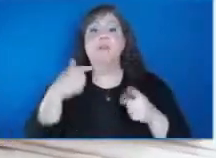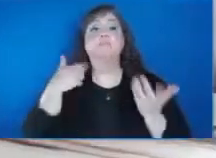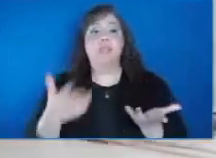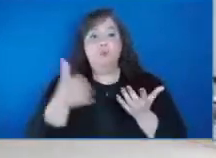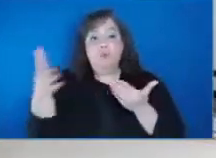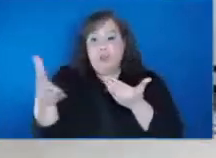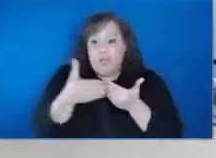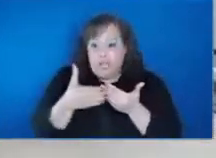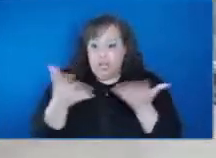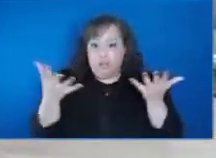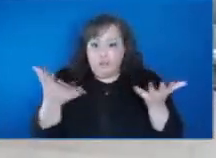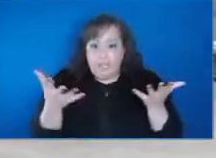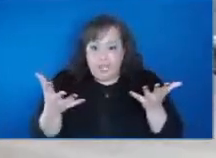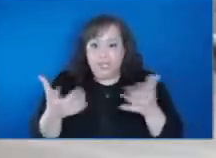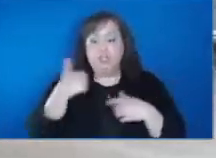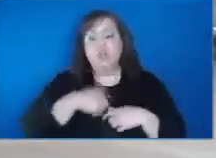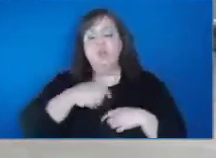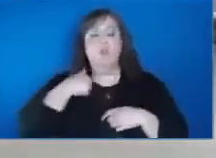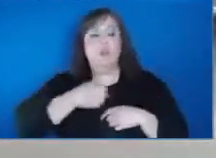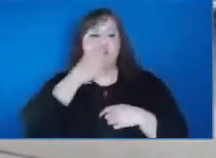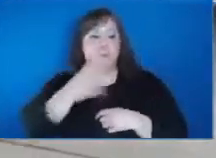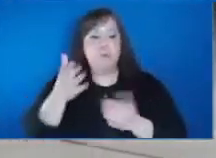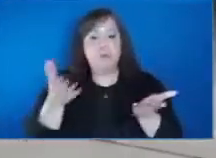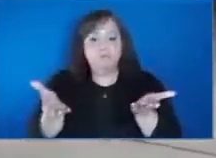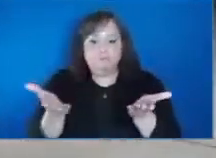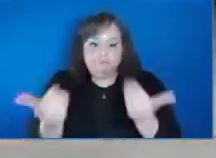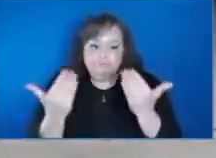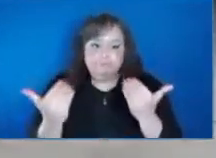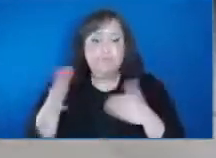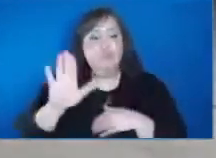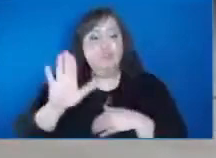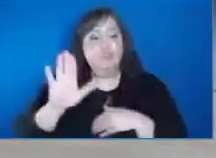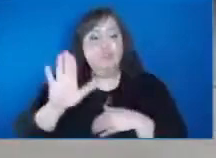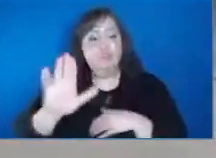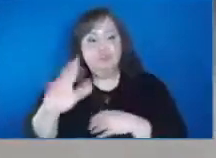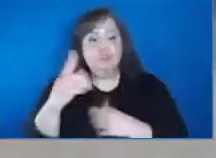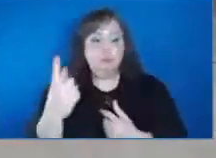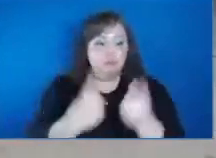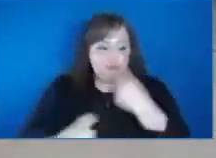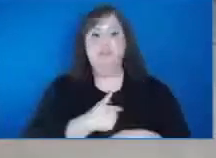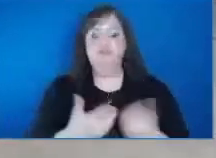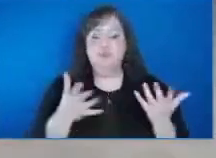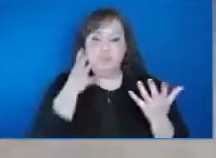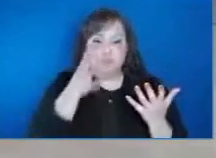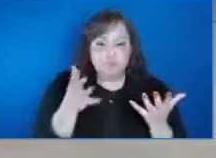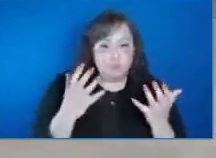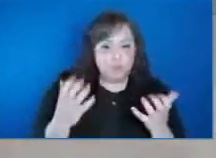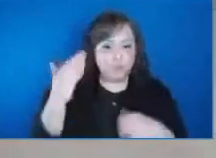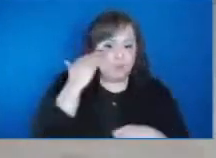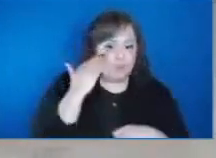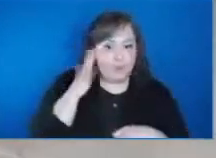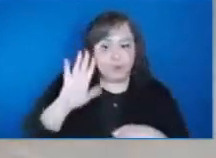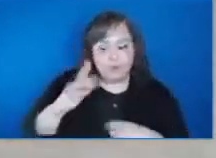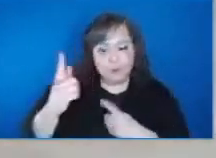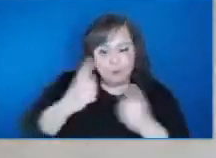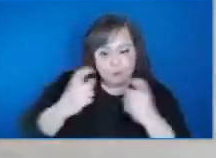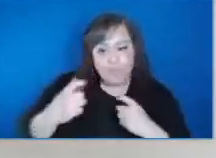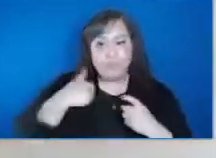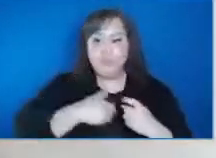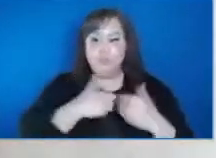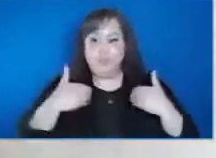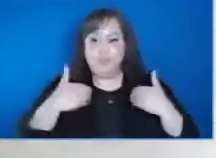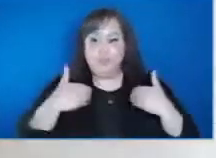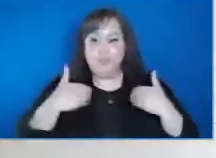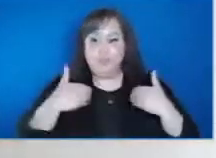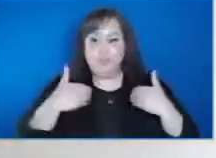the feed you're watching has a comment box, pop your questions in there. Moderators are standing by while we take you behind the scenes. Heck, we've even got